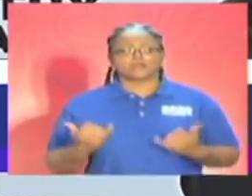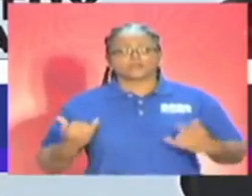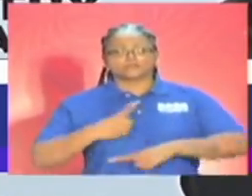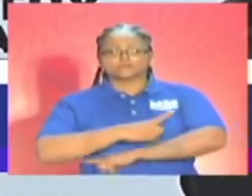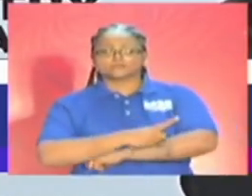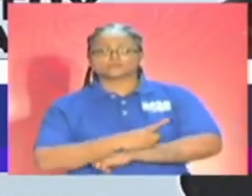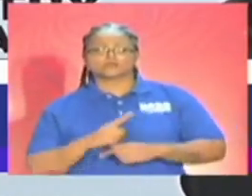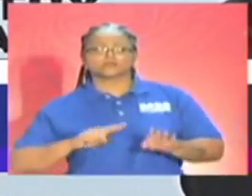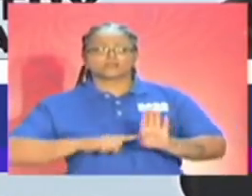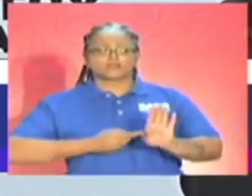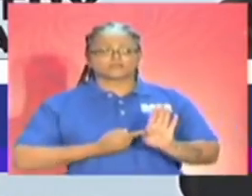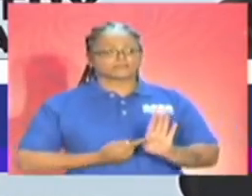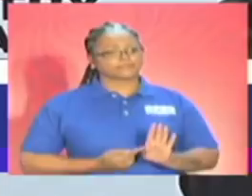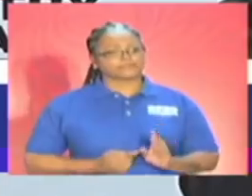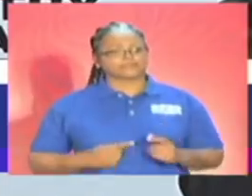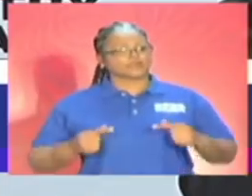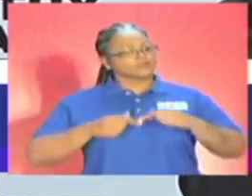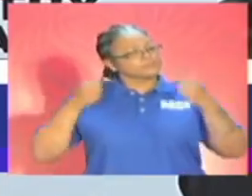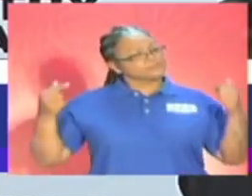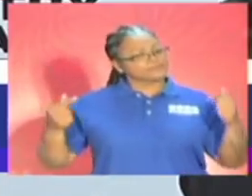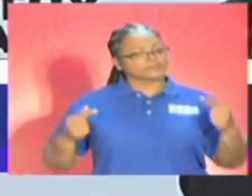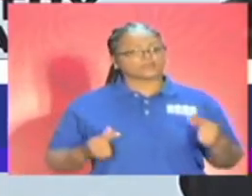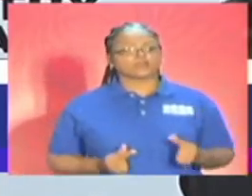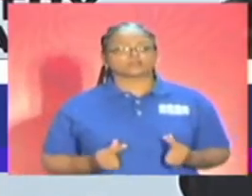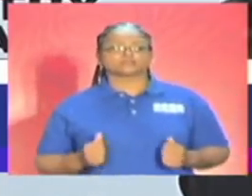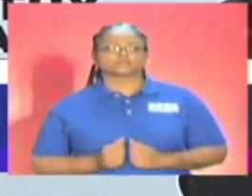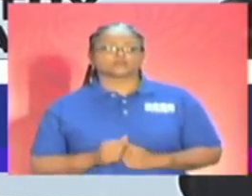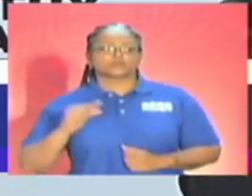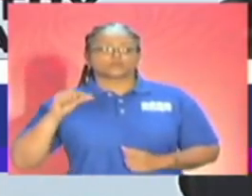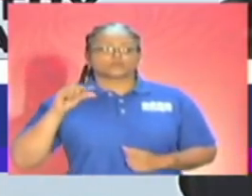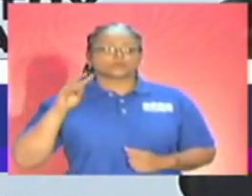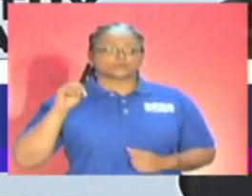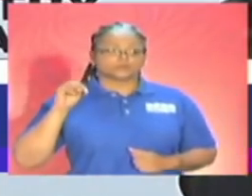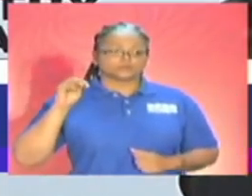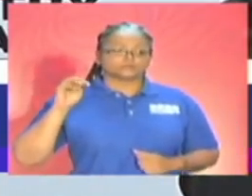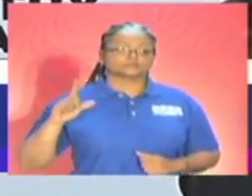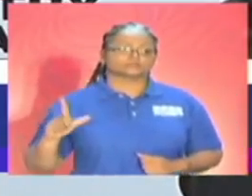answer with Guardian Media Limited. Good morning.